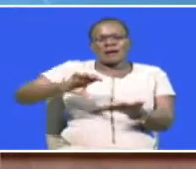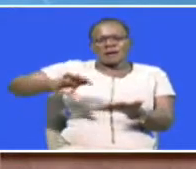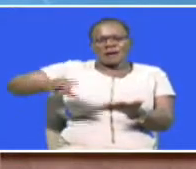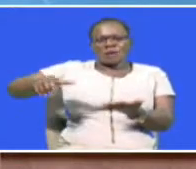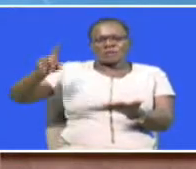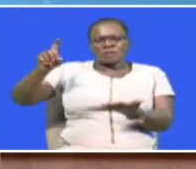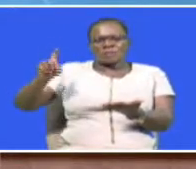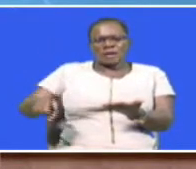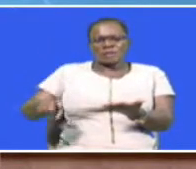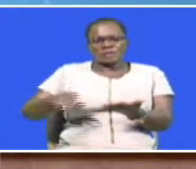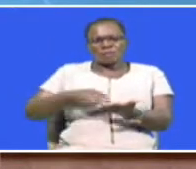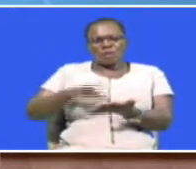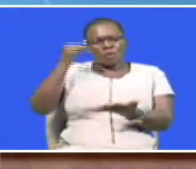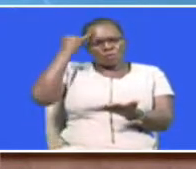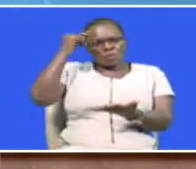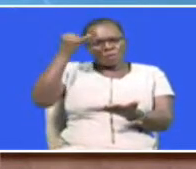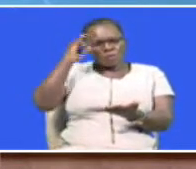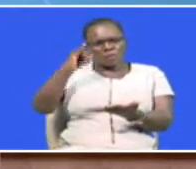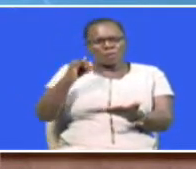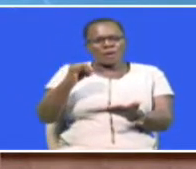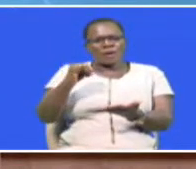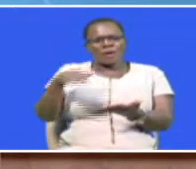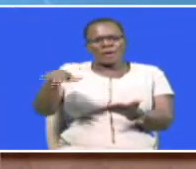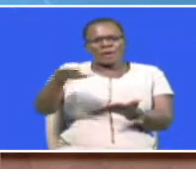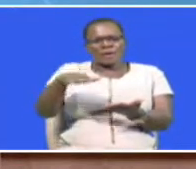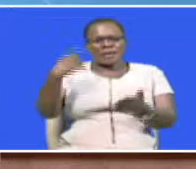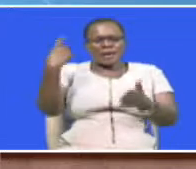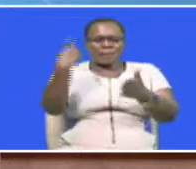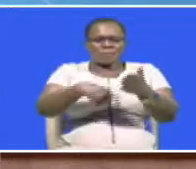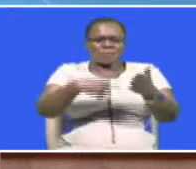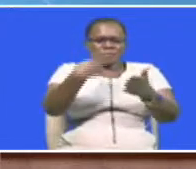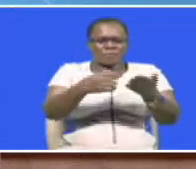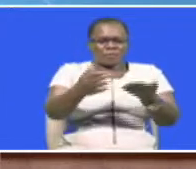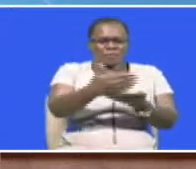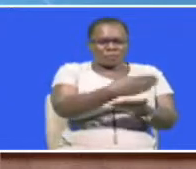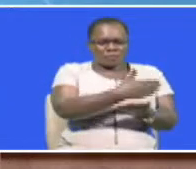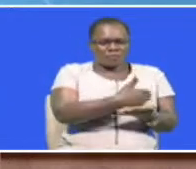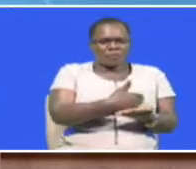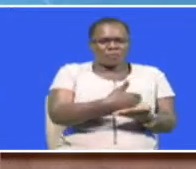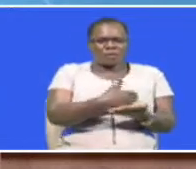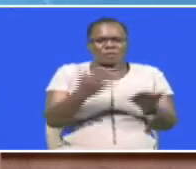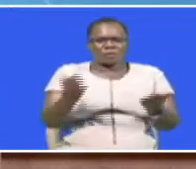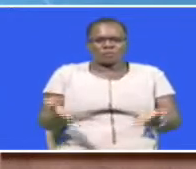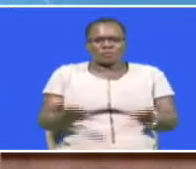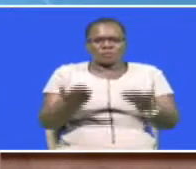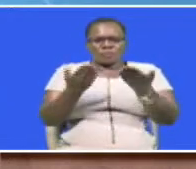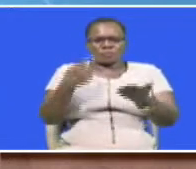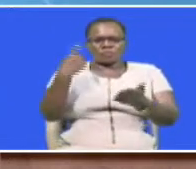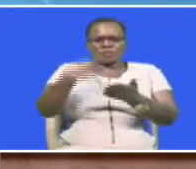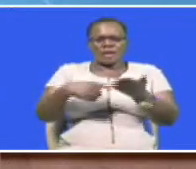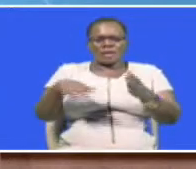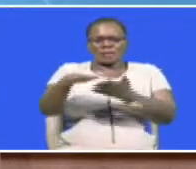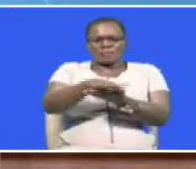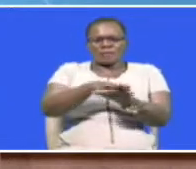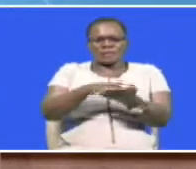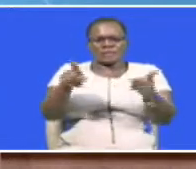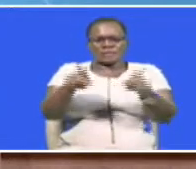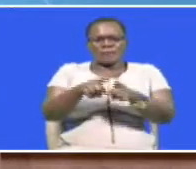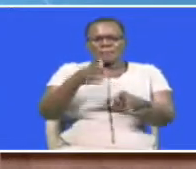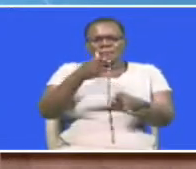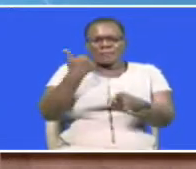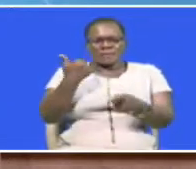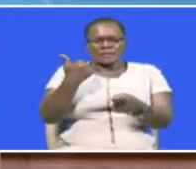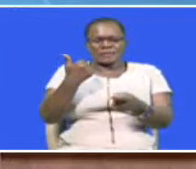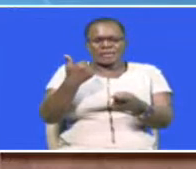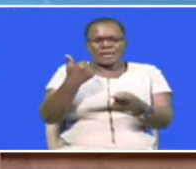counties must be more robust in terms of untapped areas of revenue collection to not only enhance their tax base, but also make them better